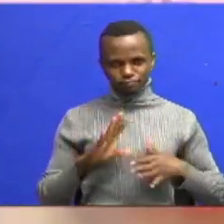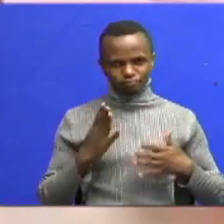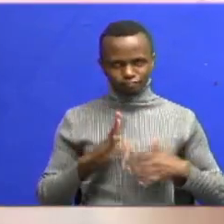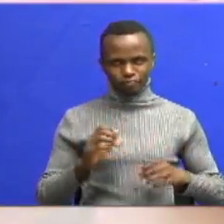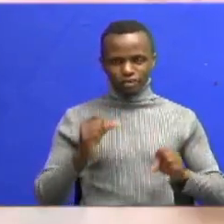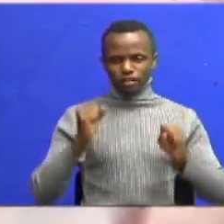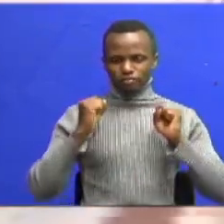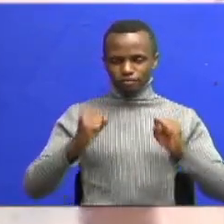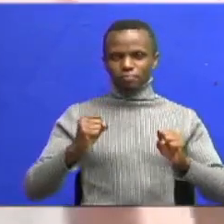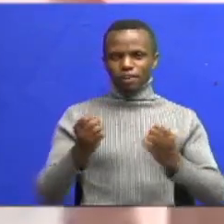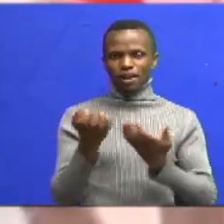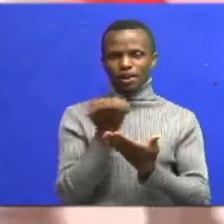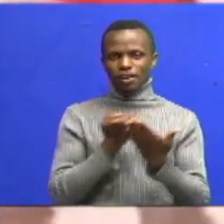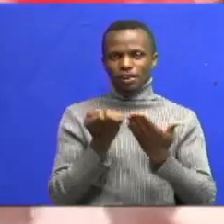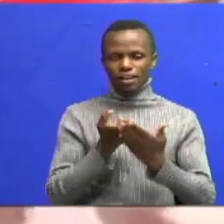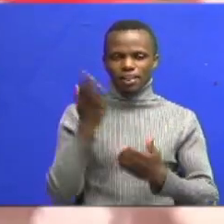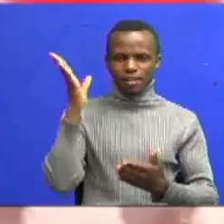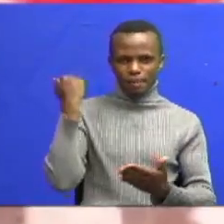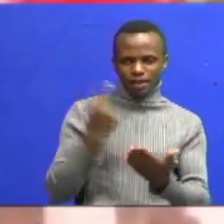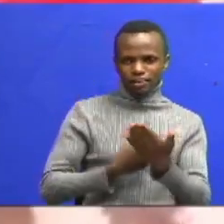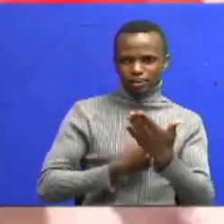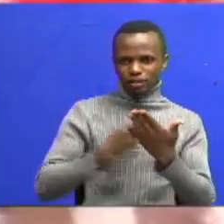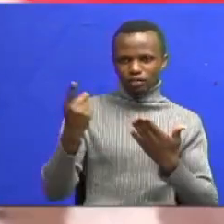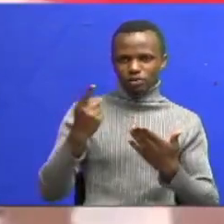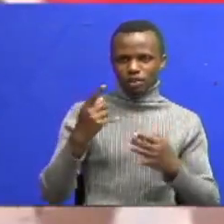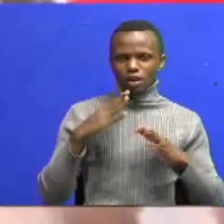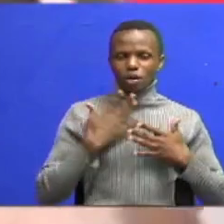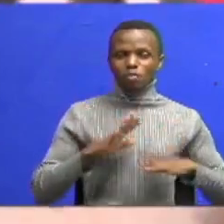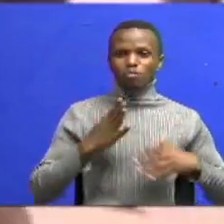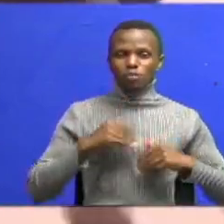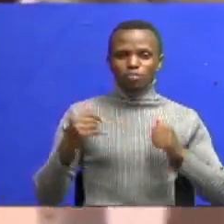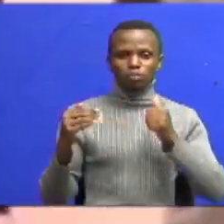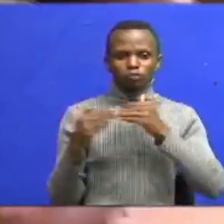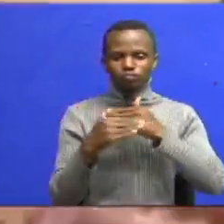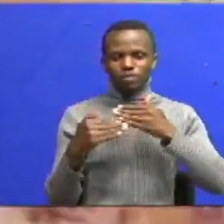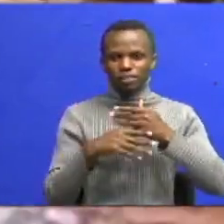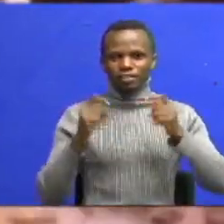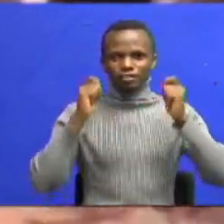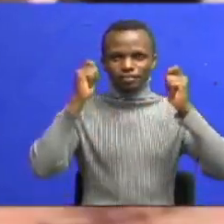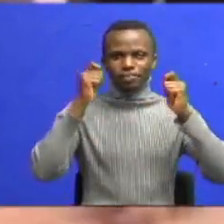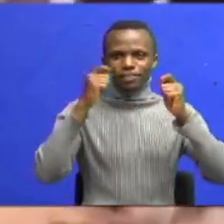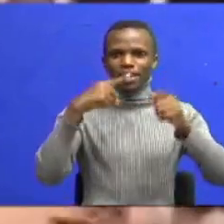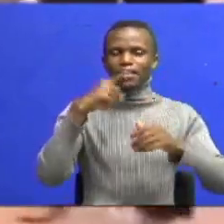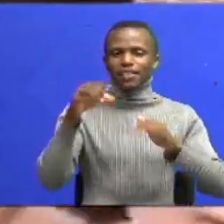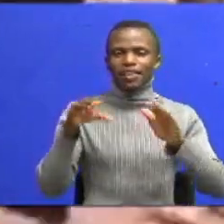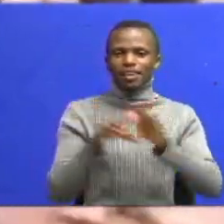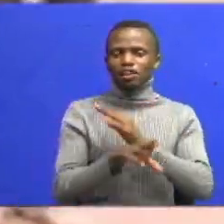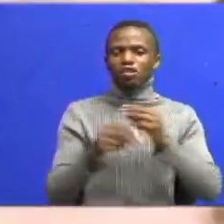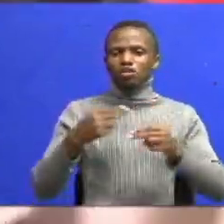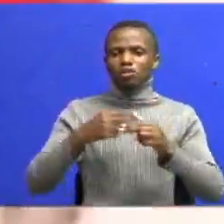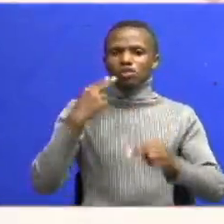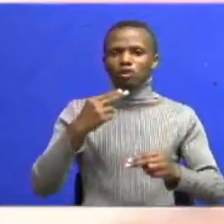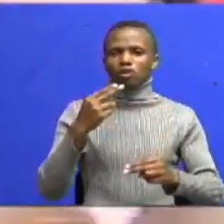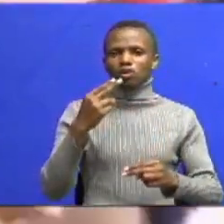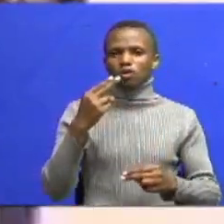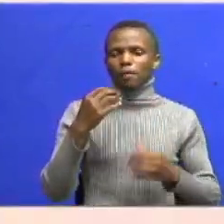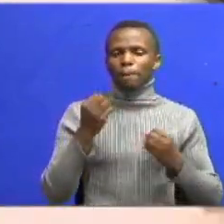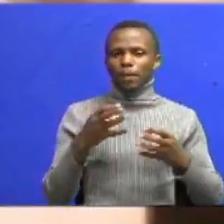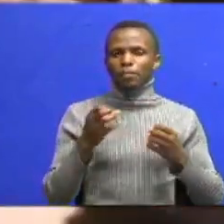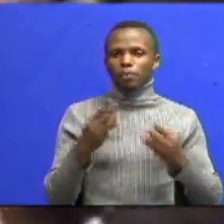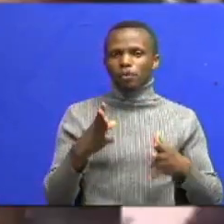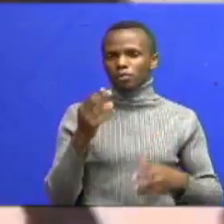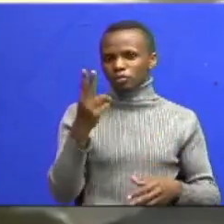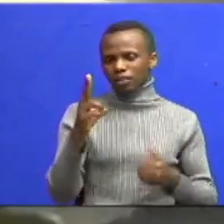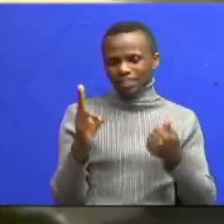Meanwhile, over the past 3 weeks, Kenyans have taken to the streets to decry the high cost of living, with over 27 people losing their lives